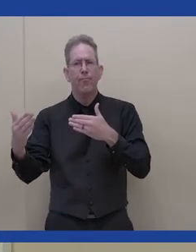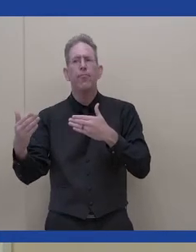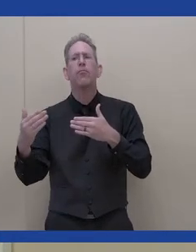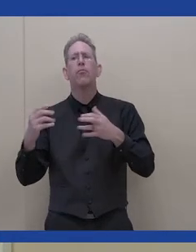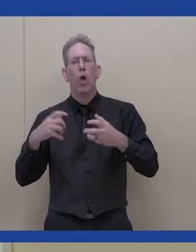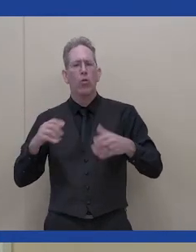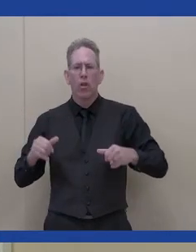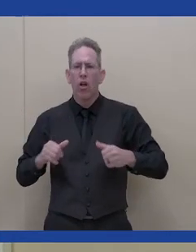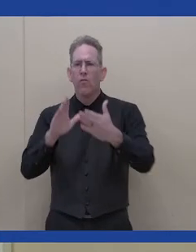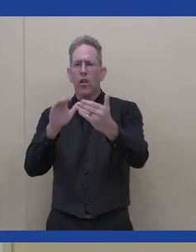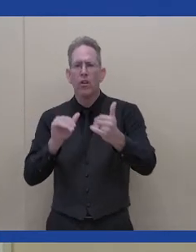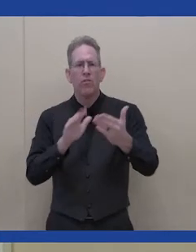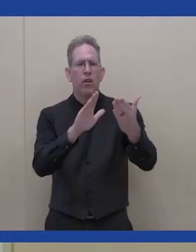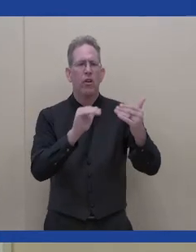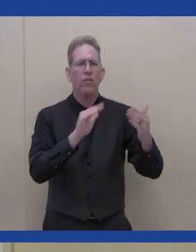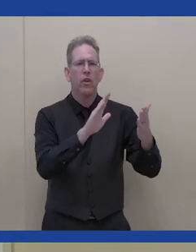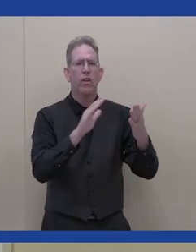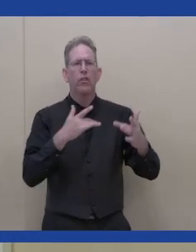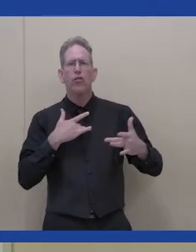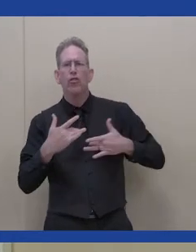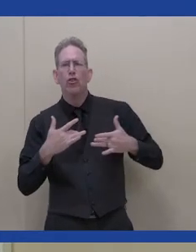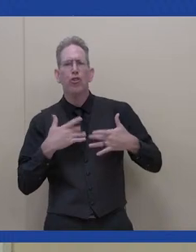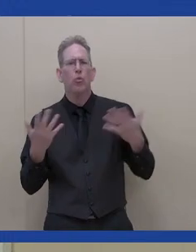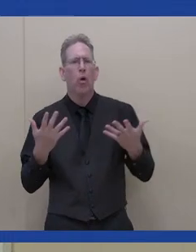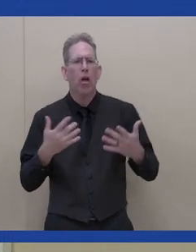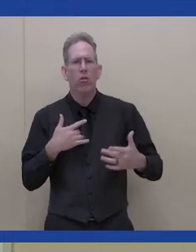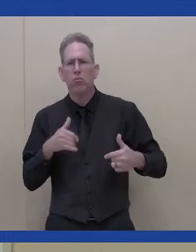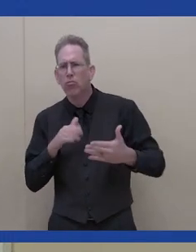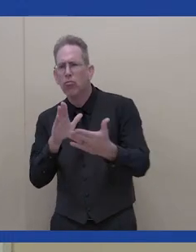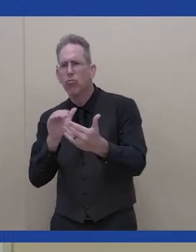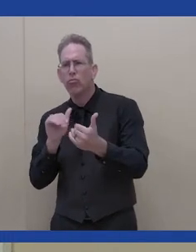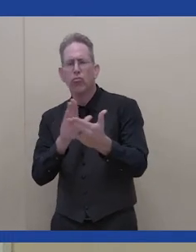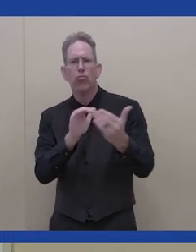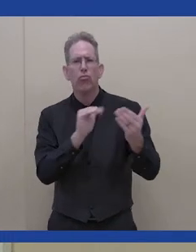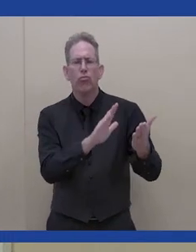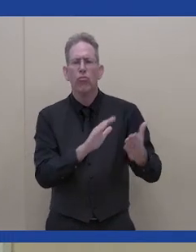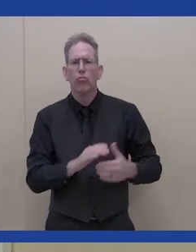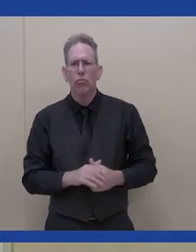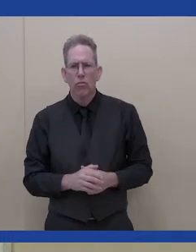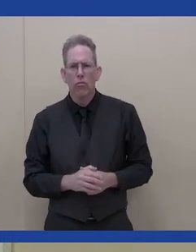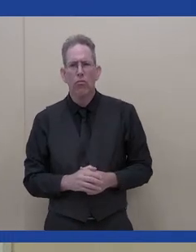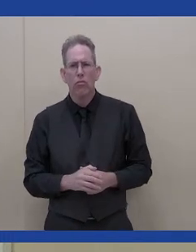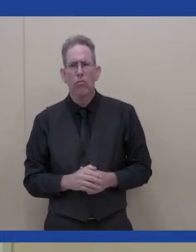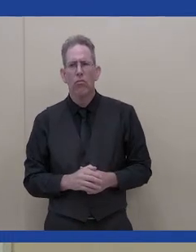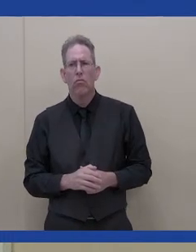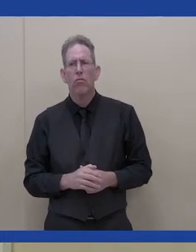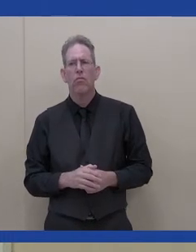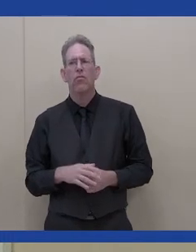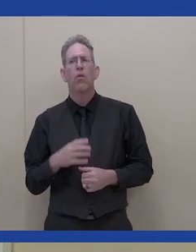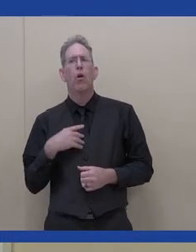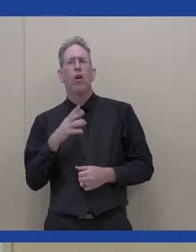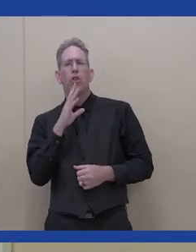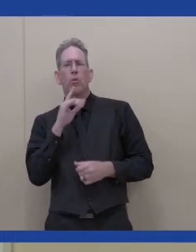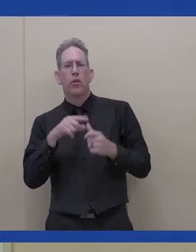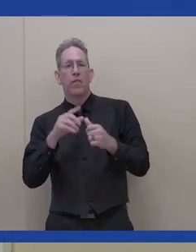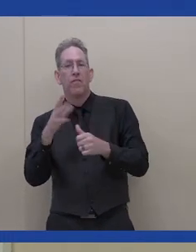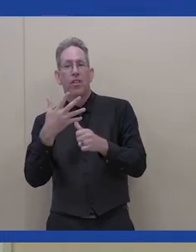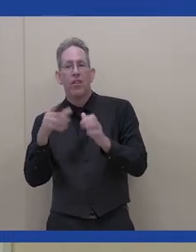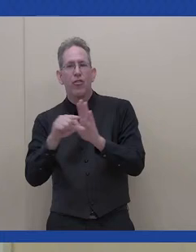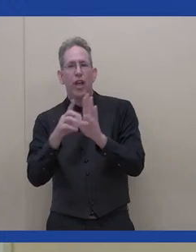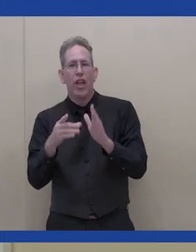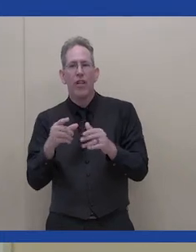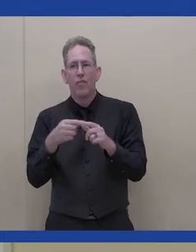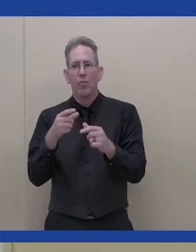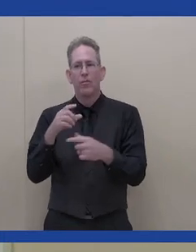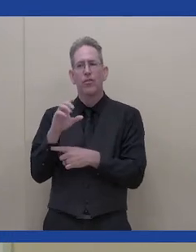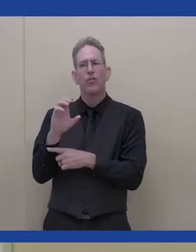Burlington. This will require all of us to working together. So to the fifth graders from Champlain Elementary, I think there's 10 of you here. Are you all